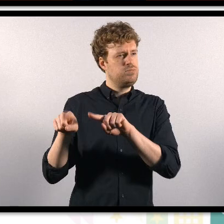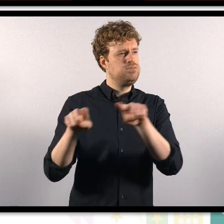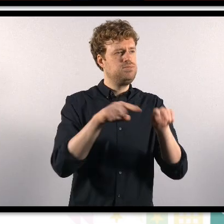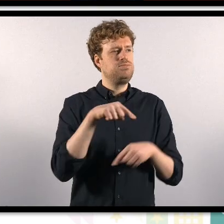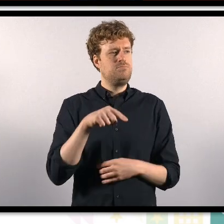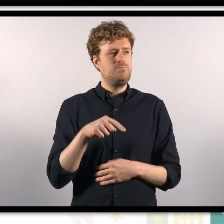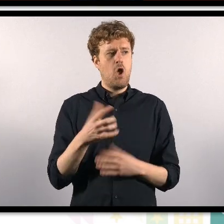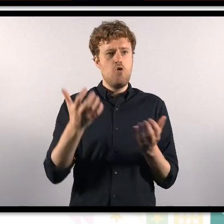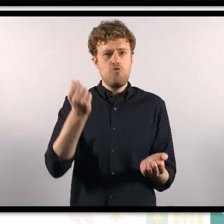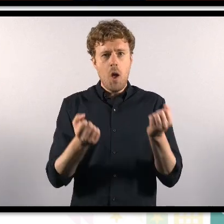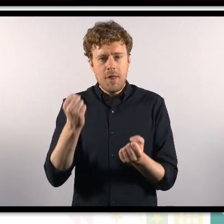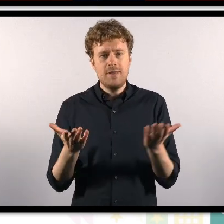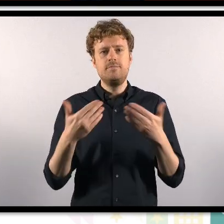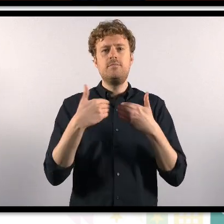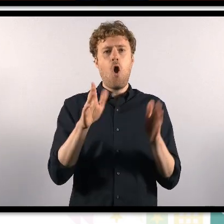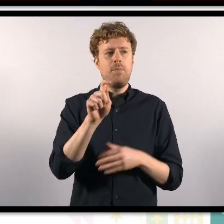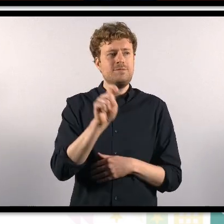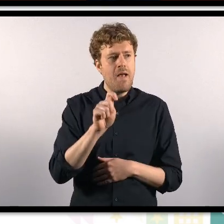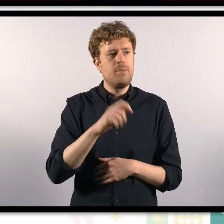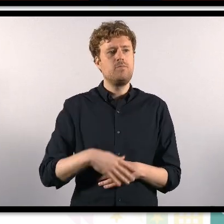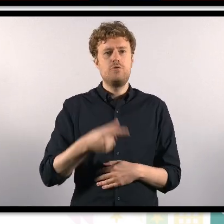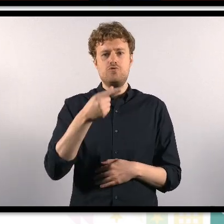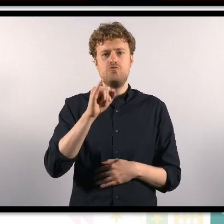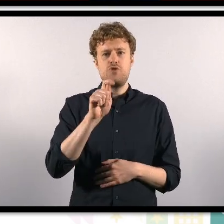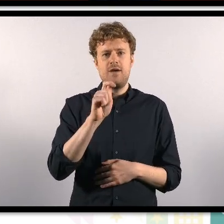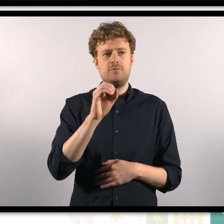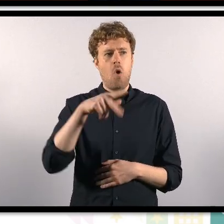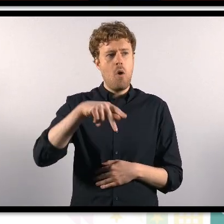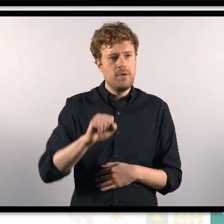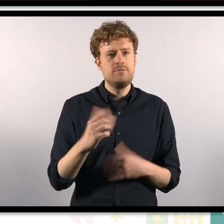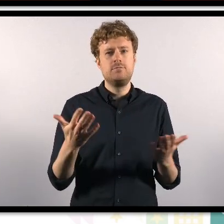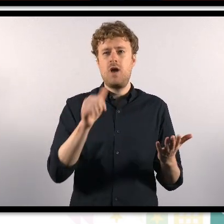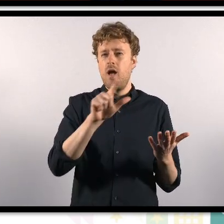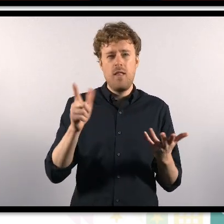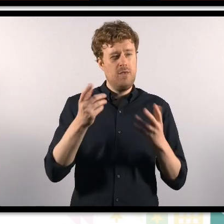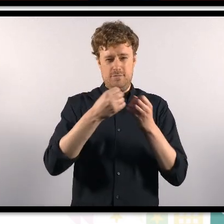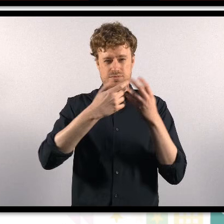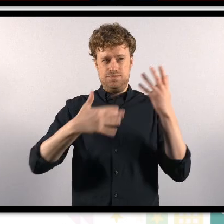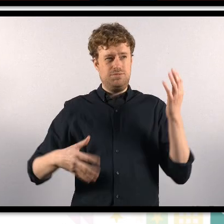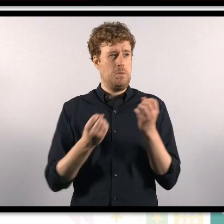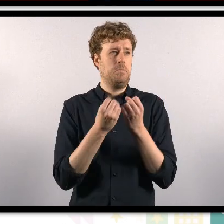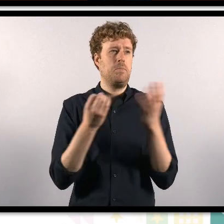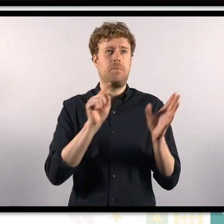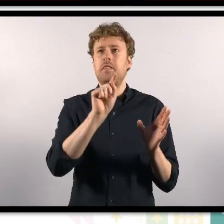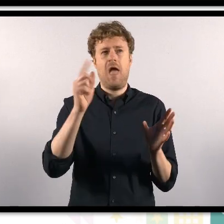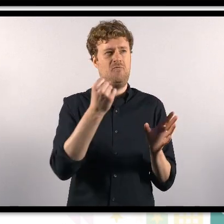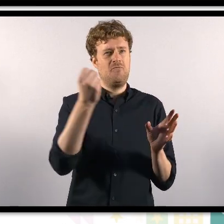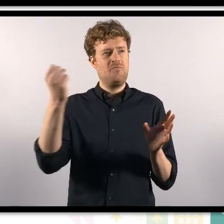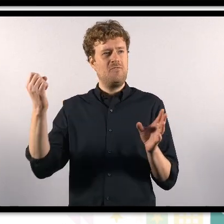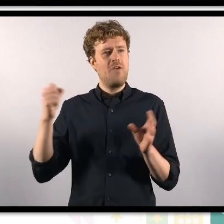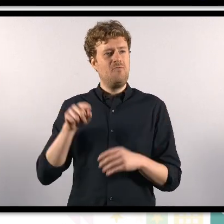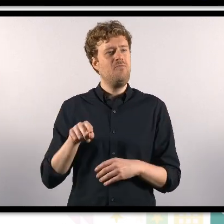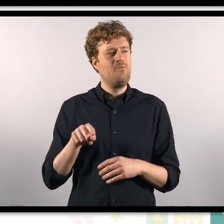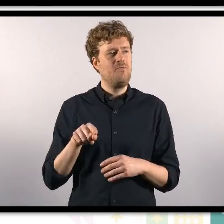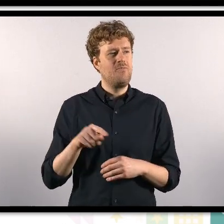that we face, not only for Europe, but for everywhere else. So technically, what do we